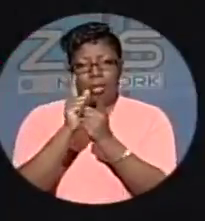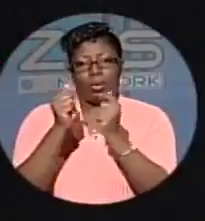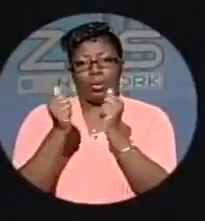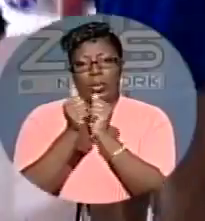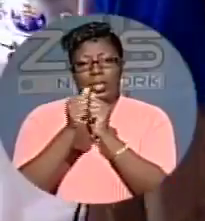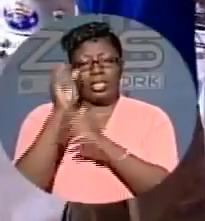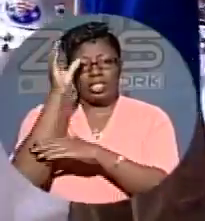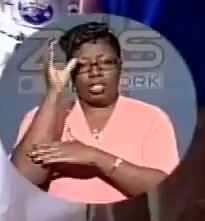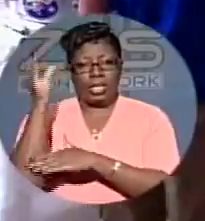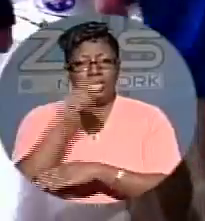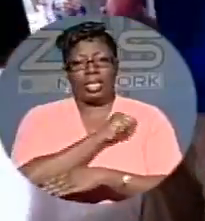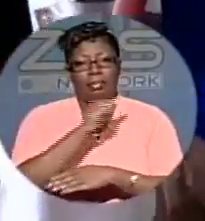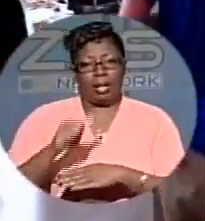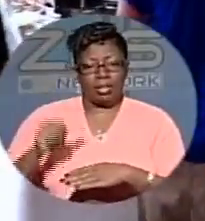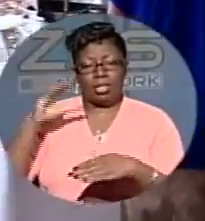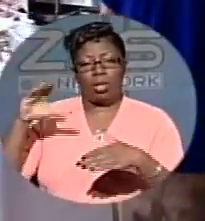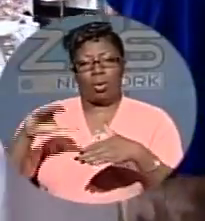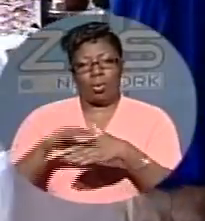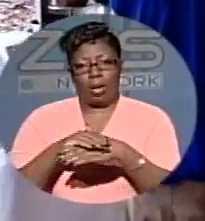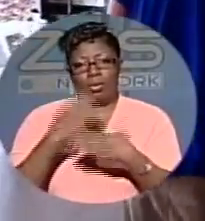This is her first time and she loves it.